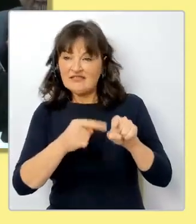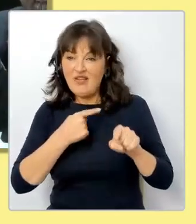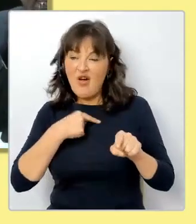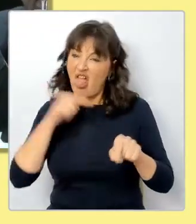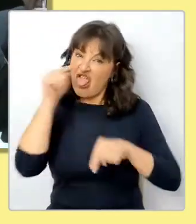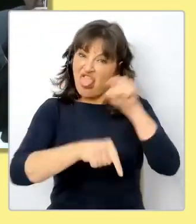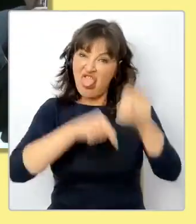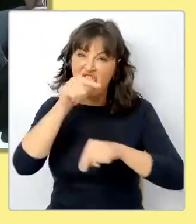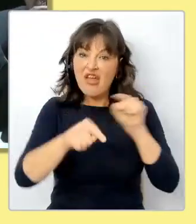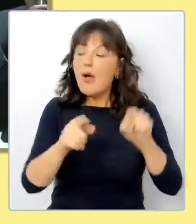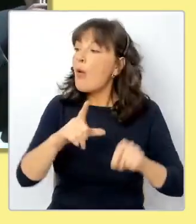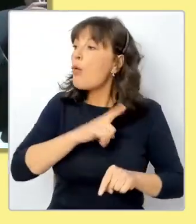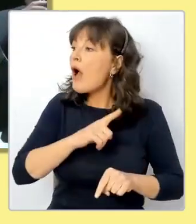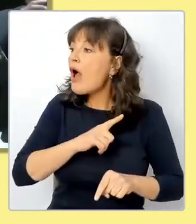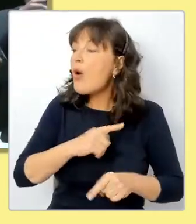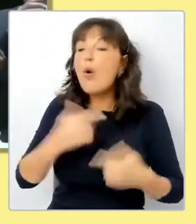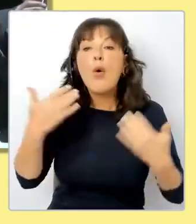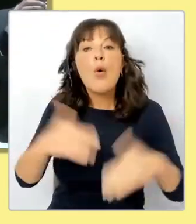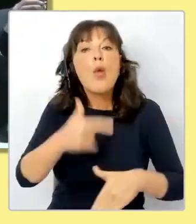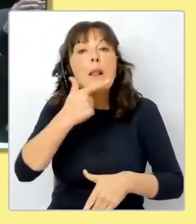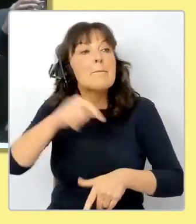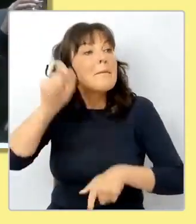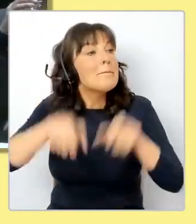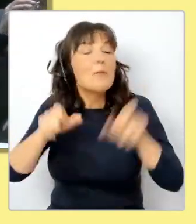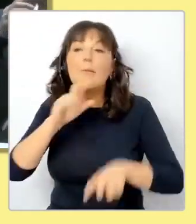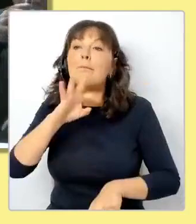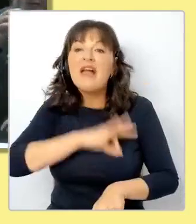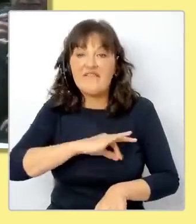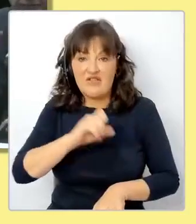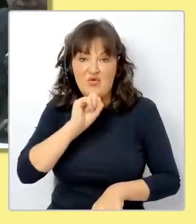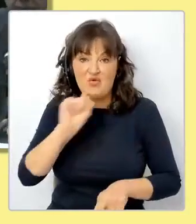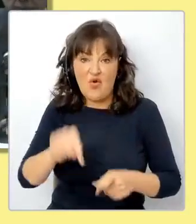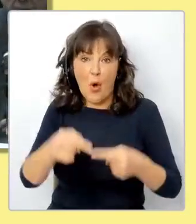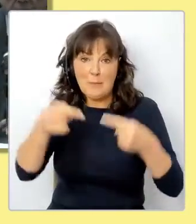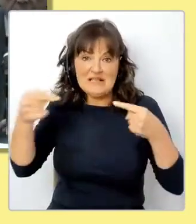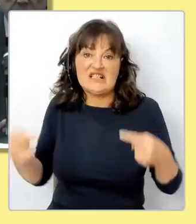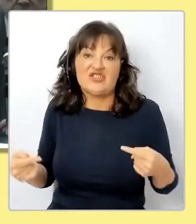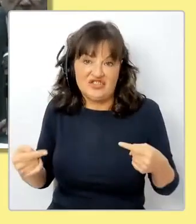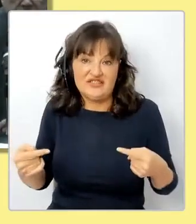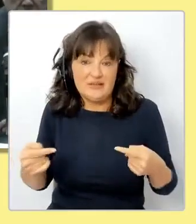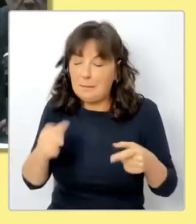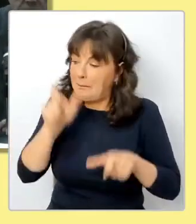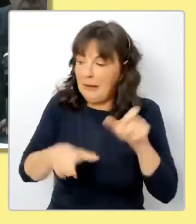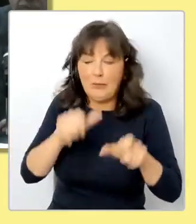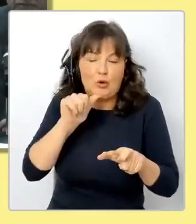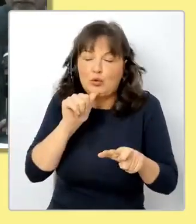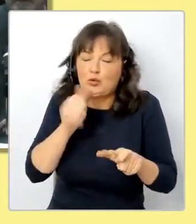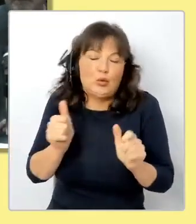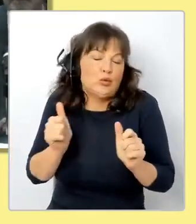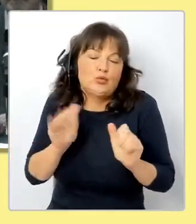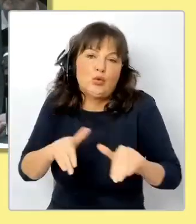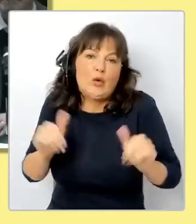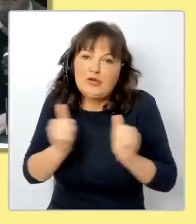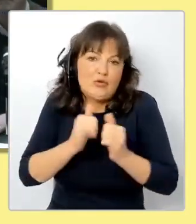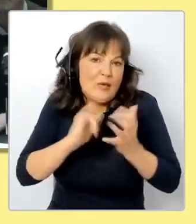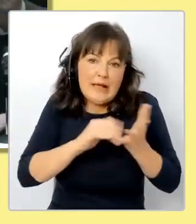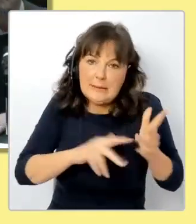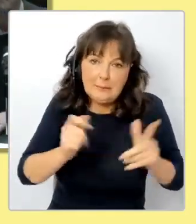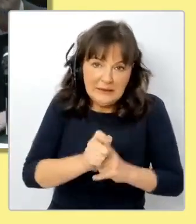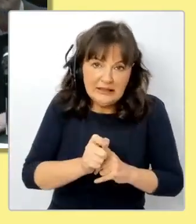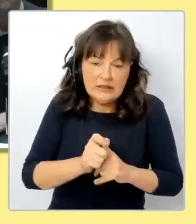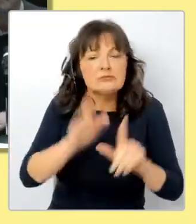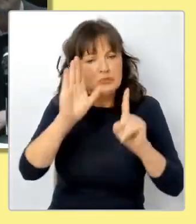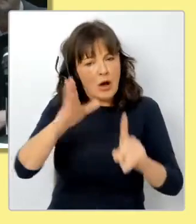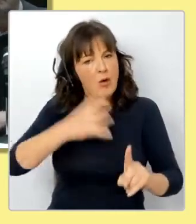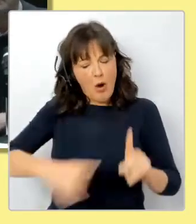who benefit from that are our opponents, and we've got to make sure that our opponents aren't given any ammunition to do that. So look, a positive